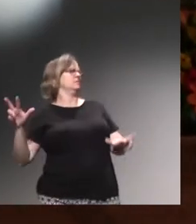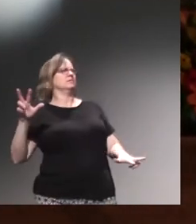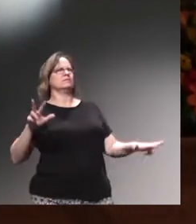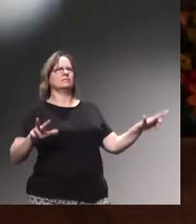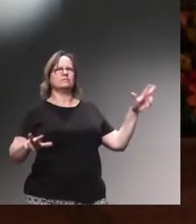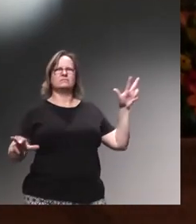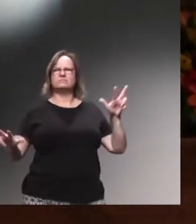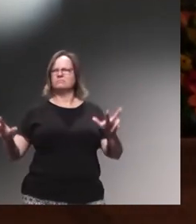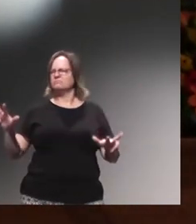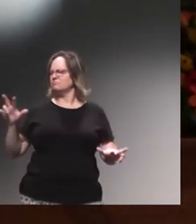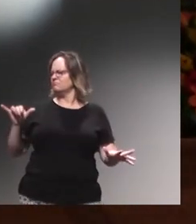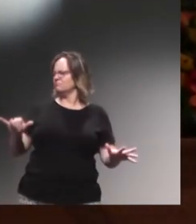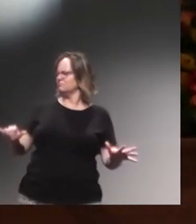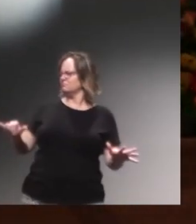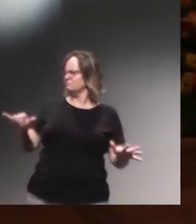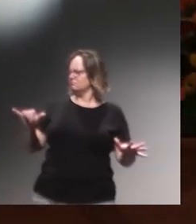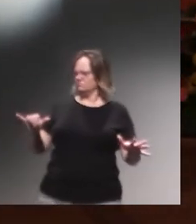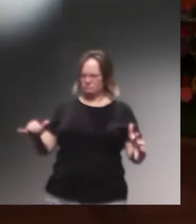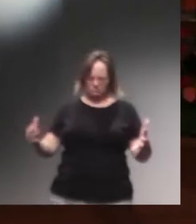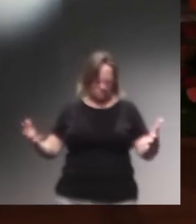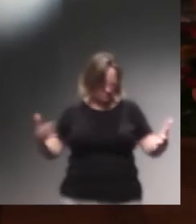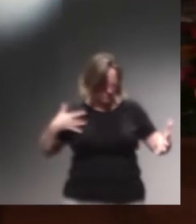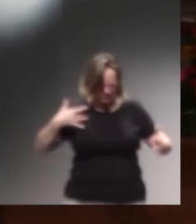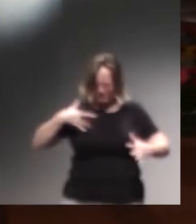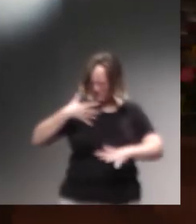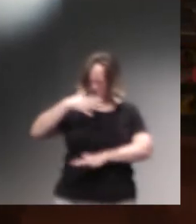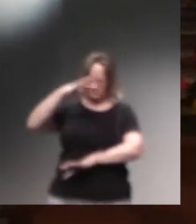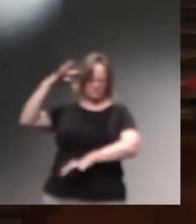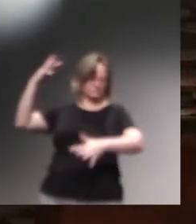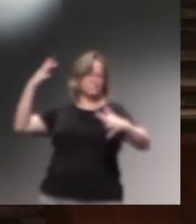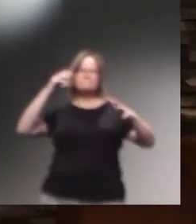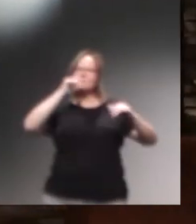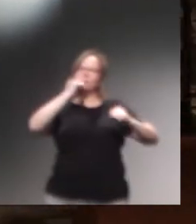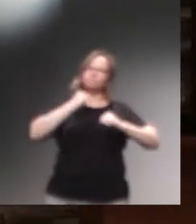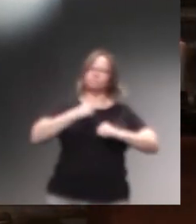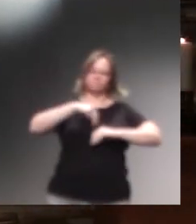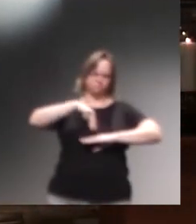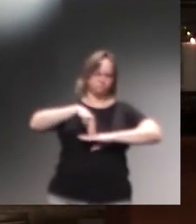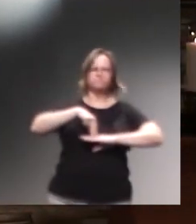Can't still be earth beneath my feet.